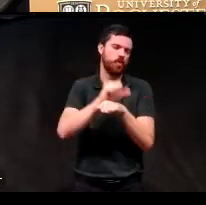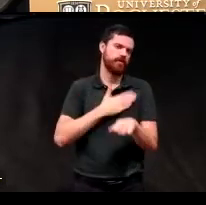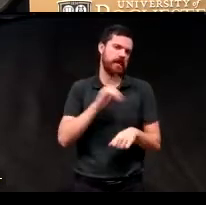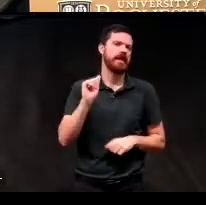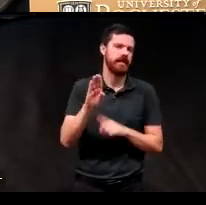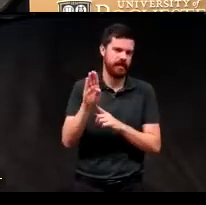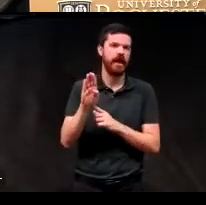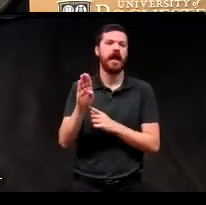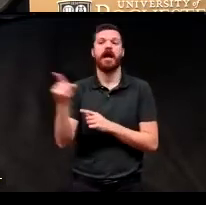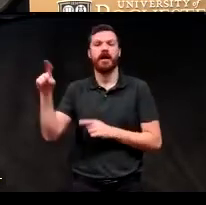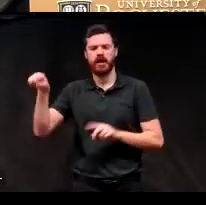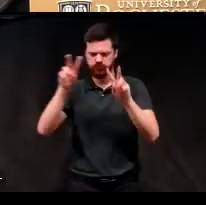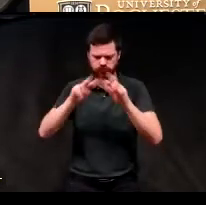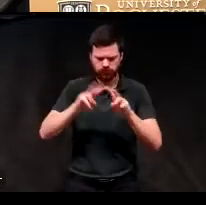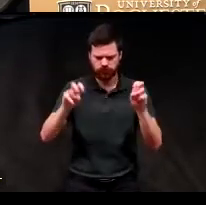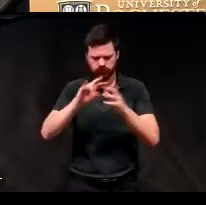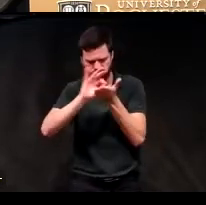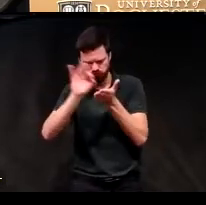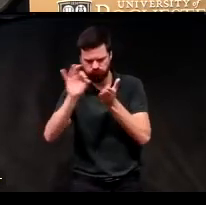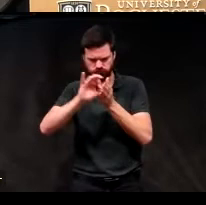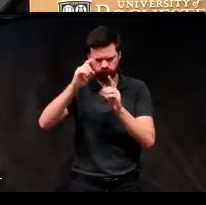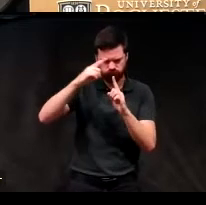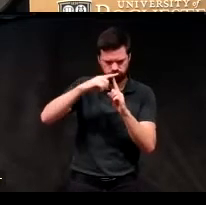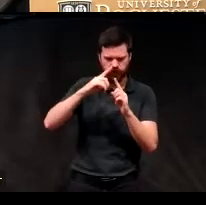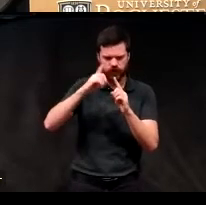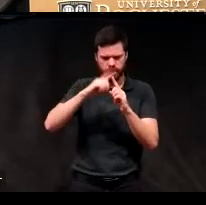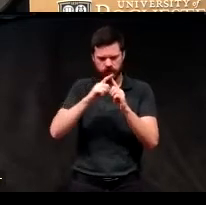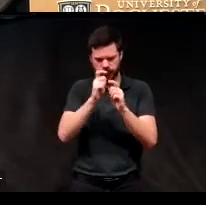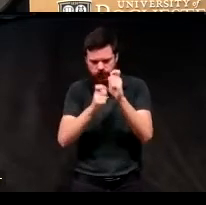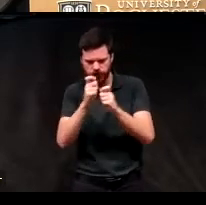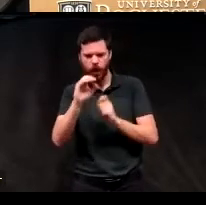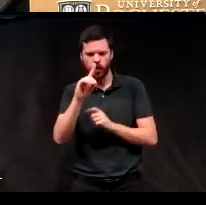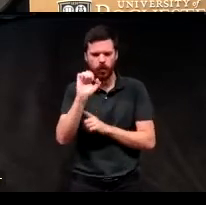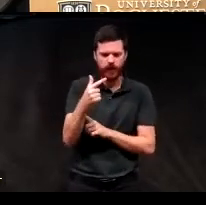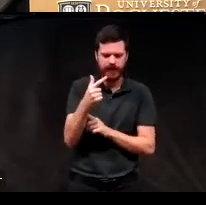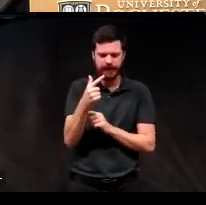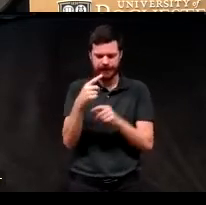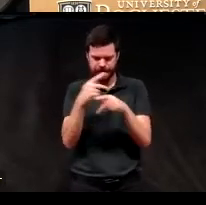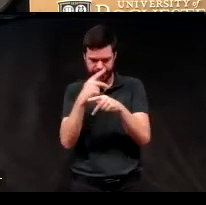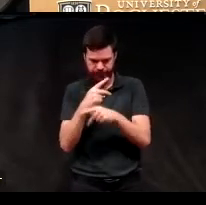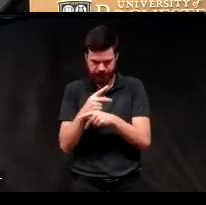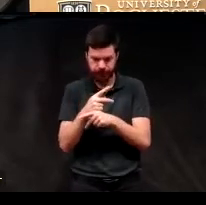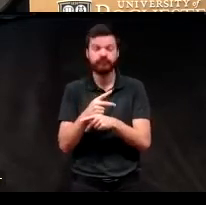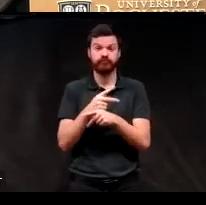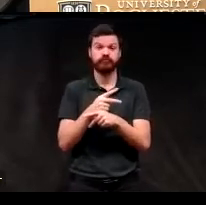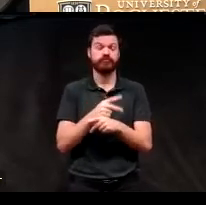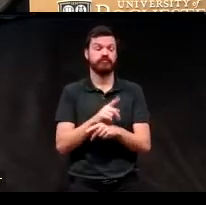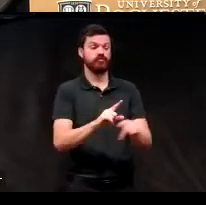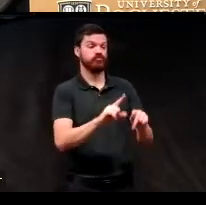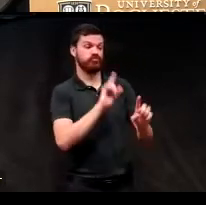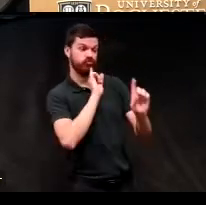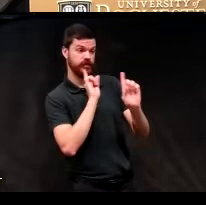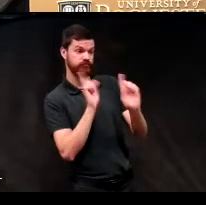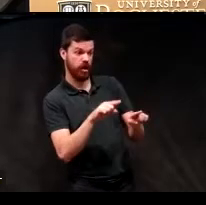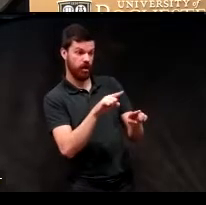are scoring and coding this data to see if the narrative, if the responses that